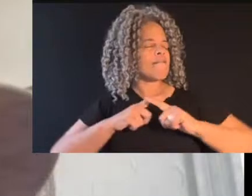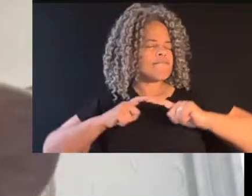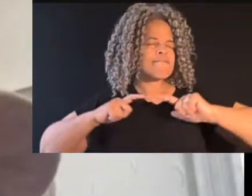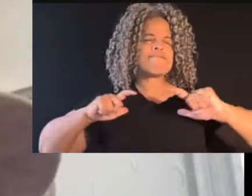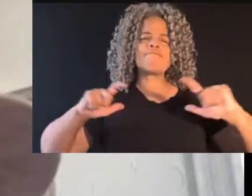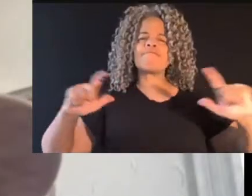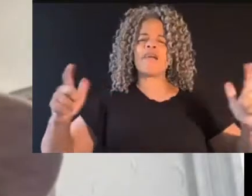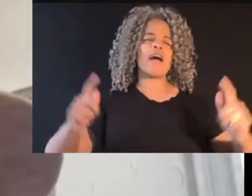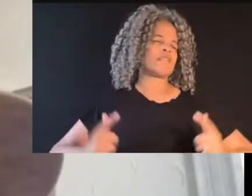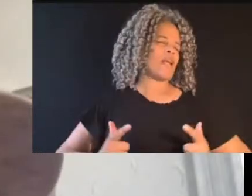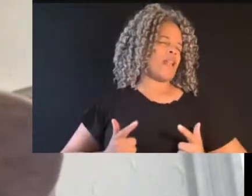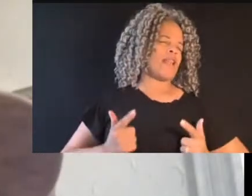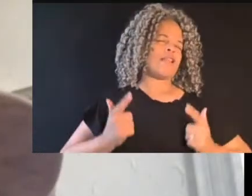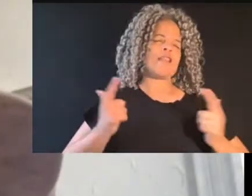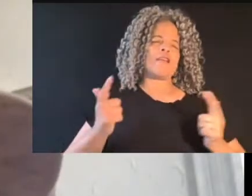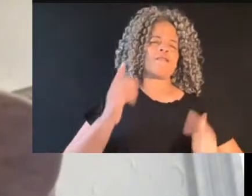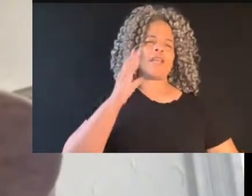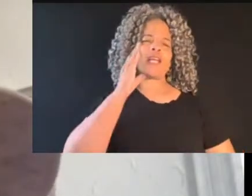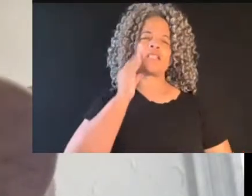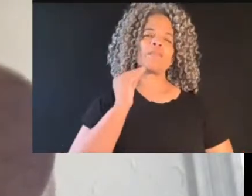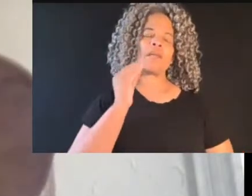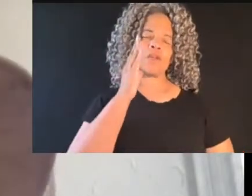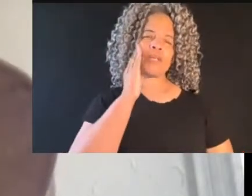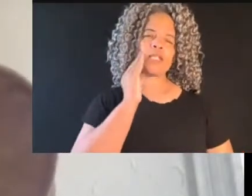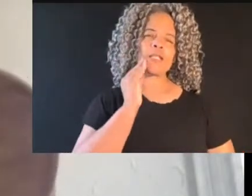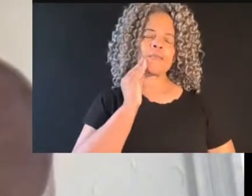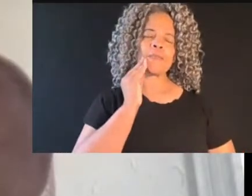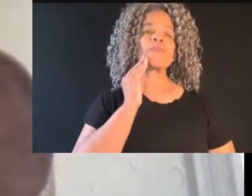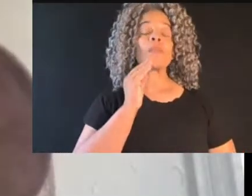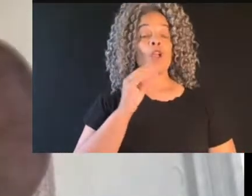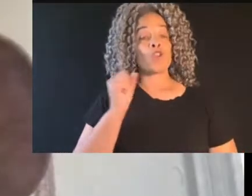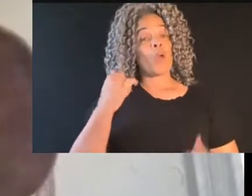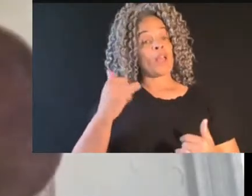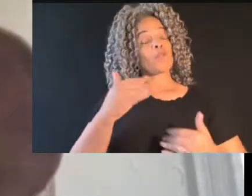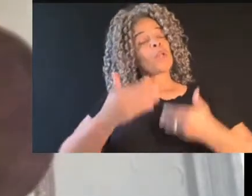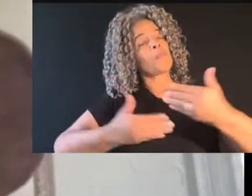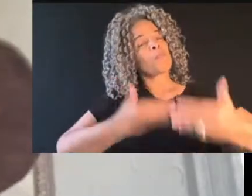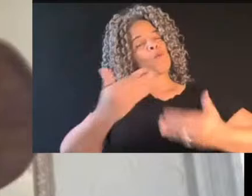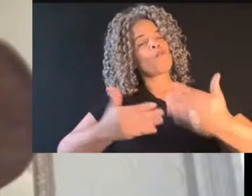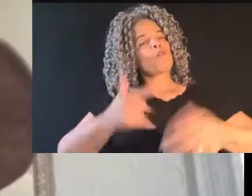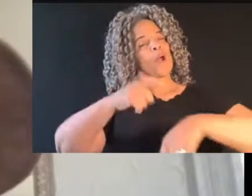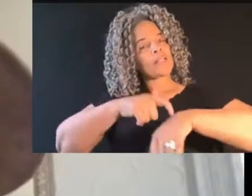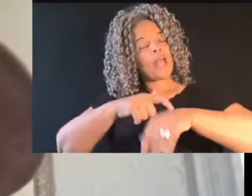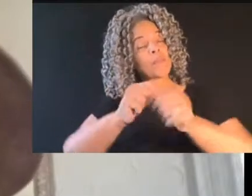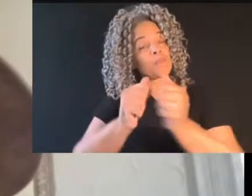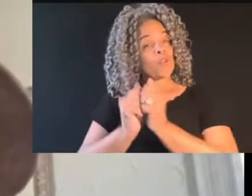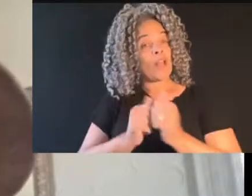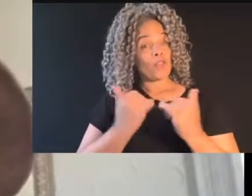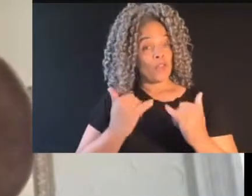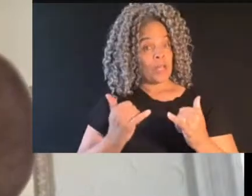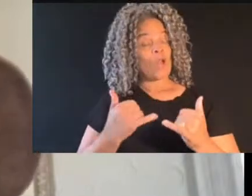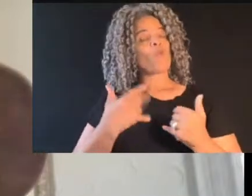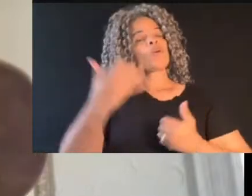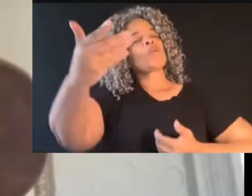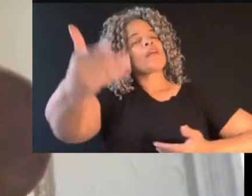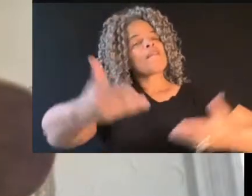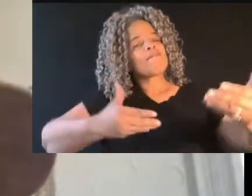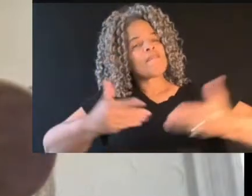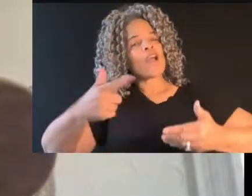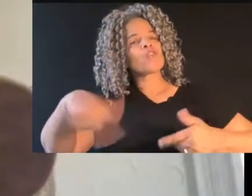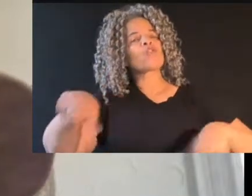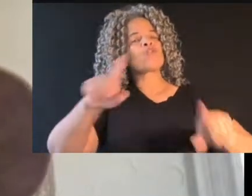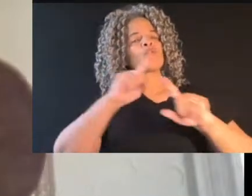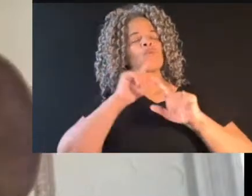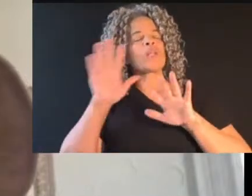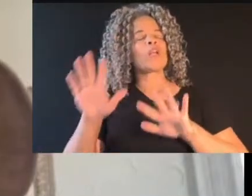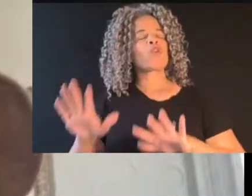lived experiences. And so as we move through our time together today, we want to invite you to just ground